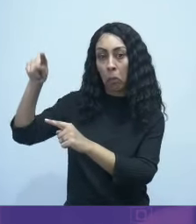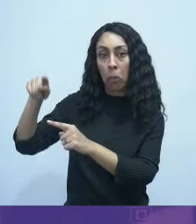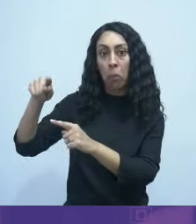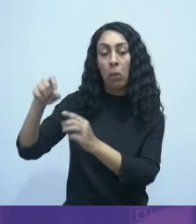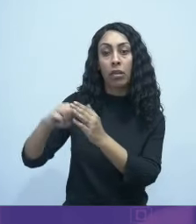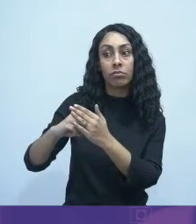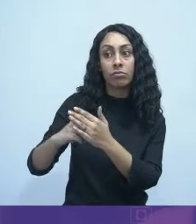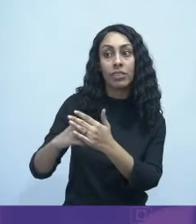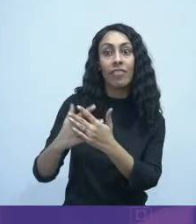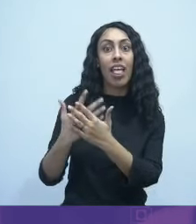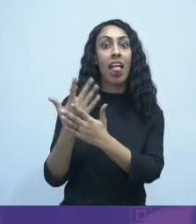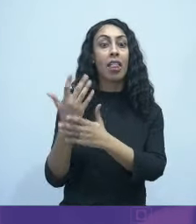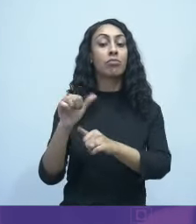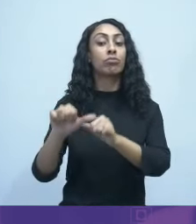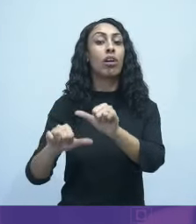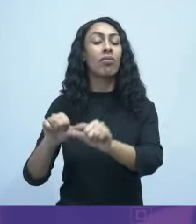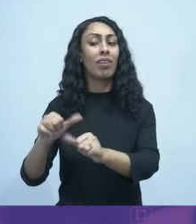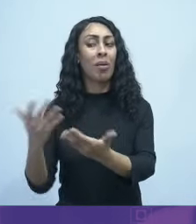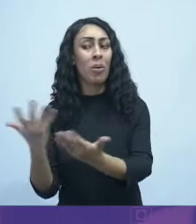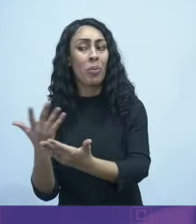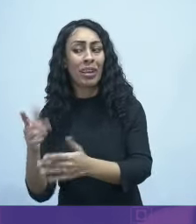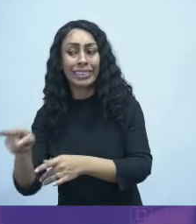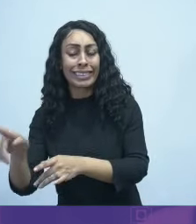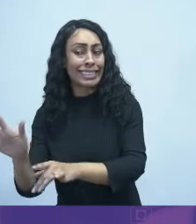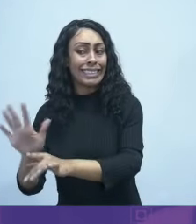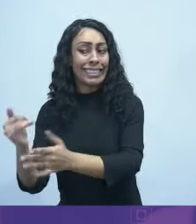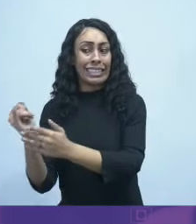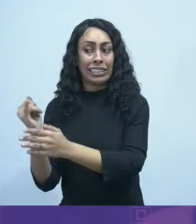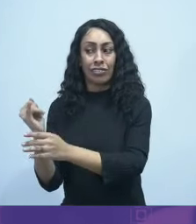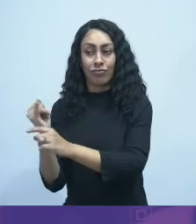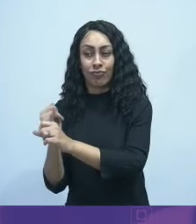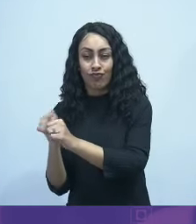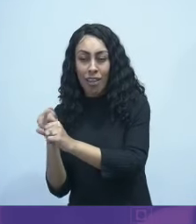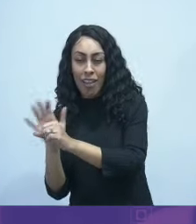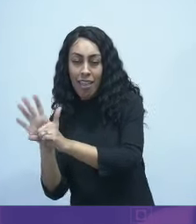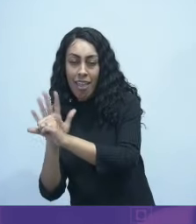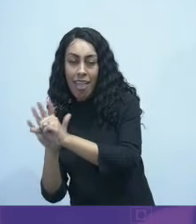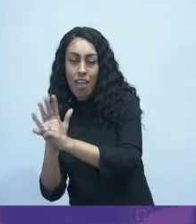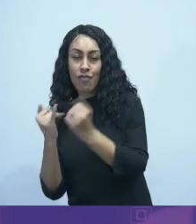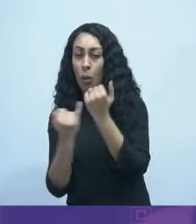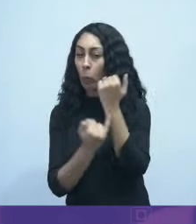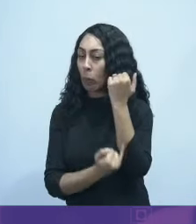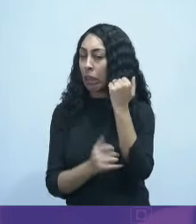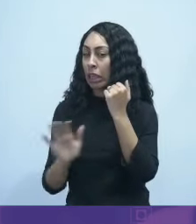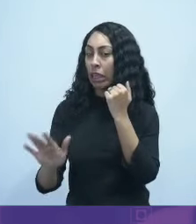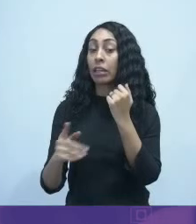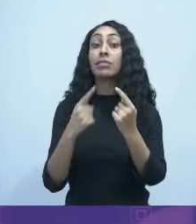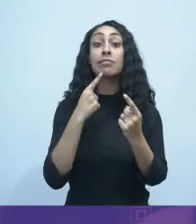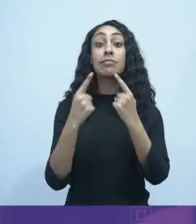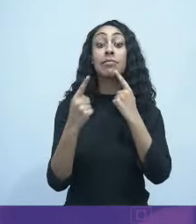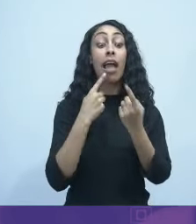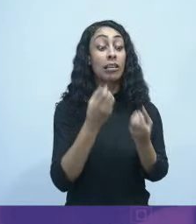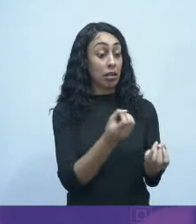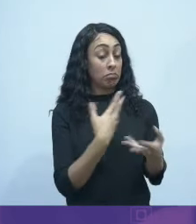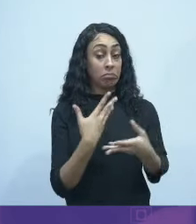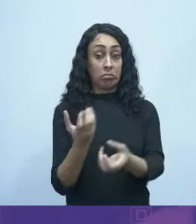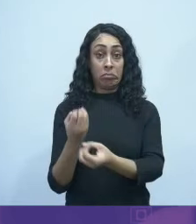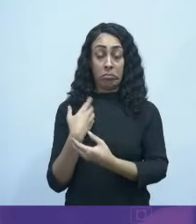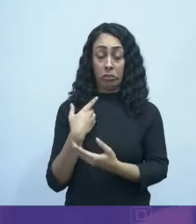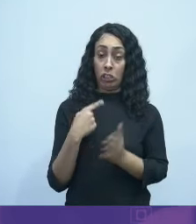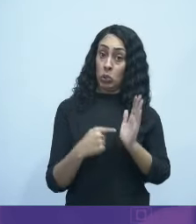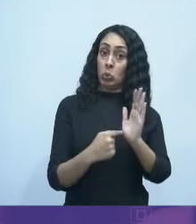we're treading water, where we're not making the progress that we would expect to make. And the data is very revealing because it